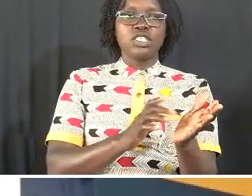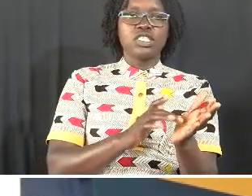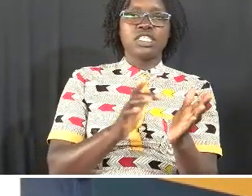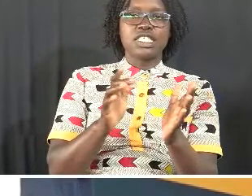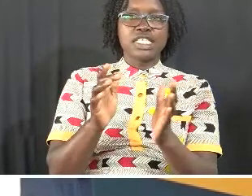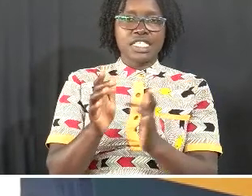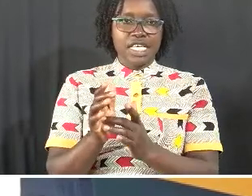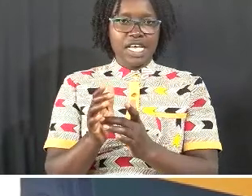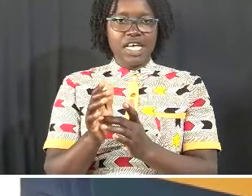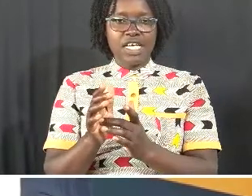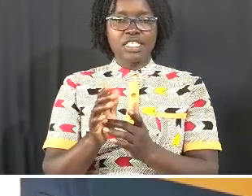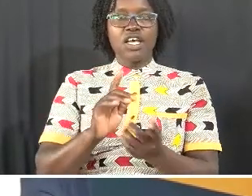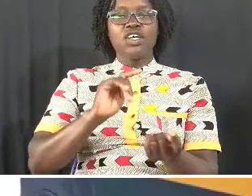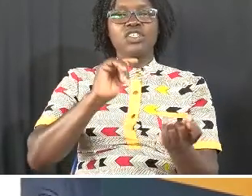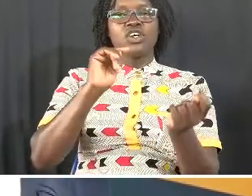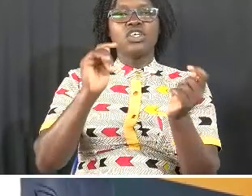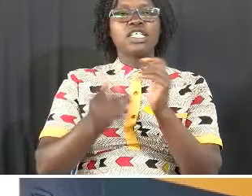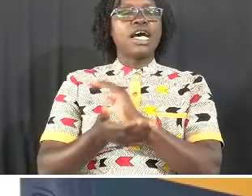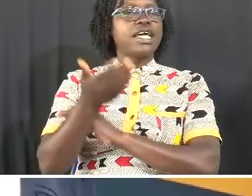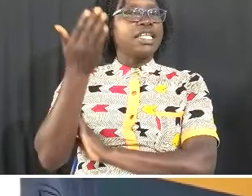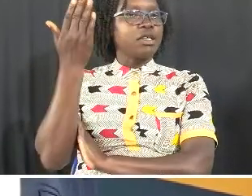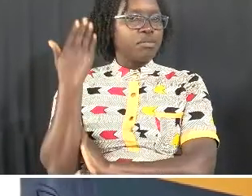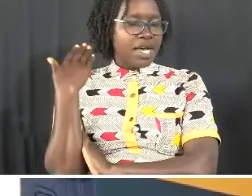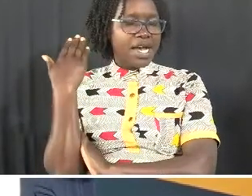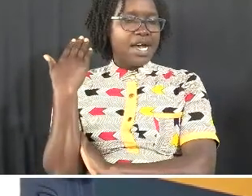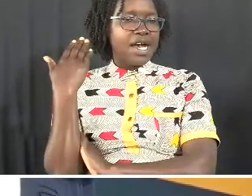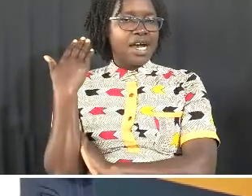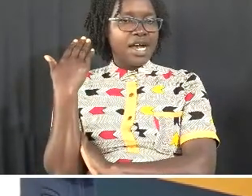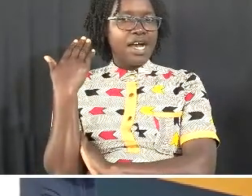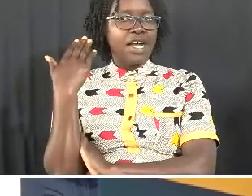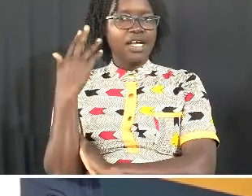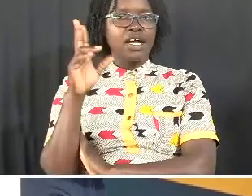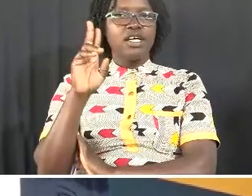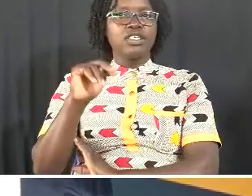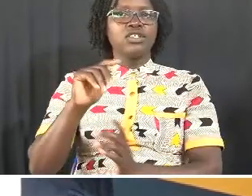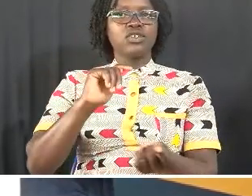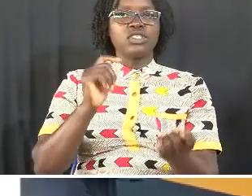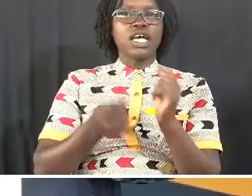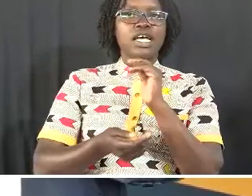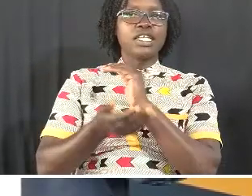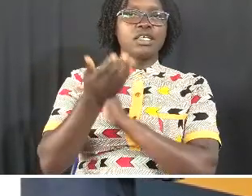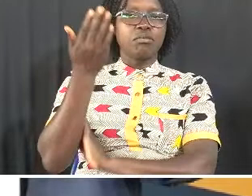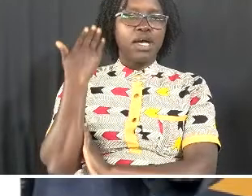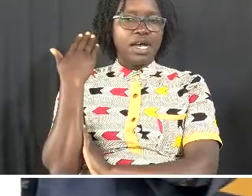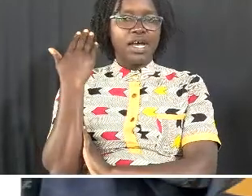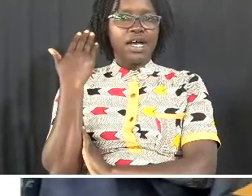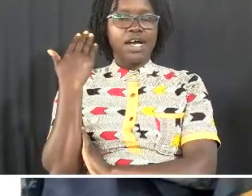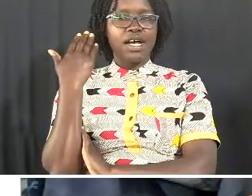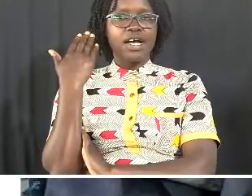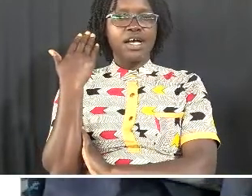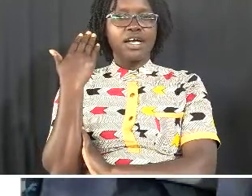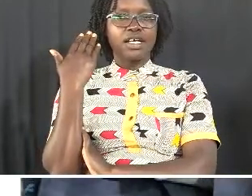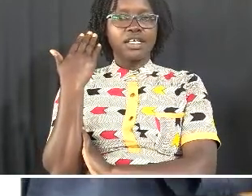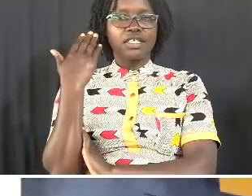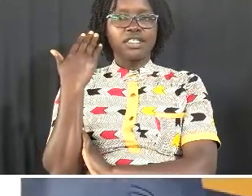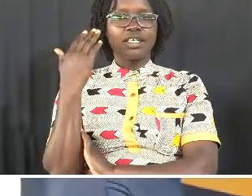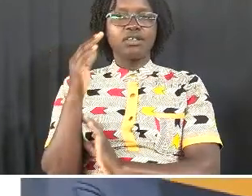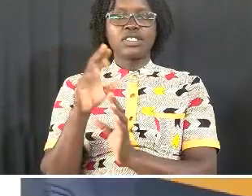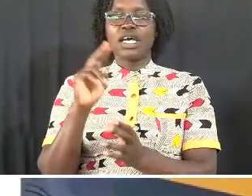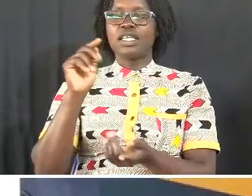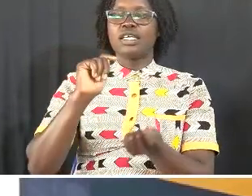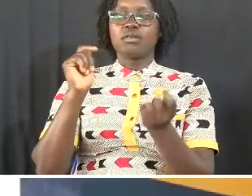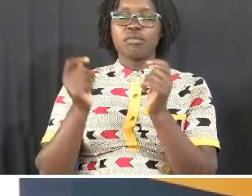follow Jesus. No turning back. No turning back.